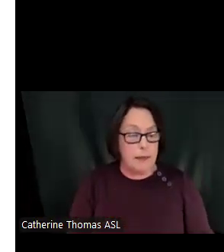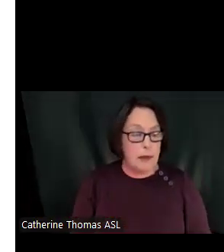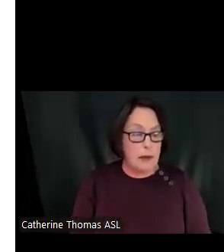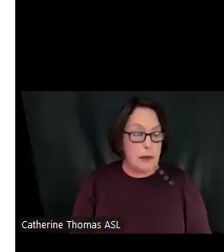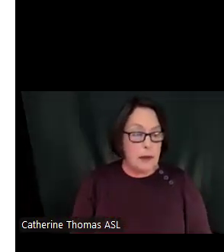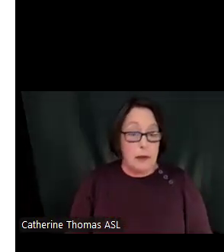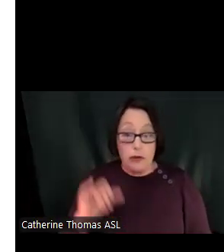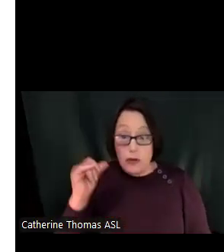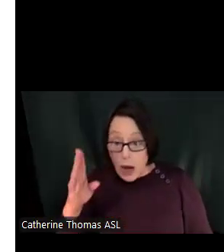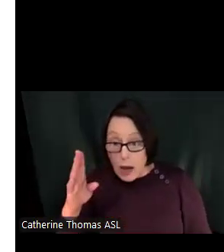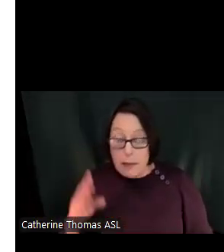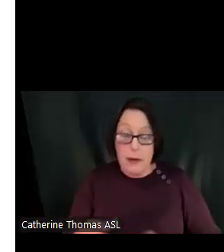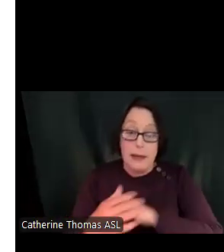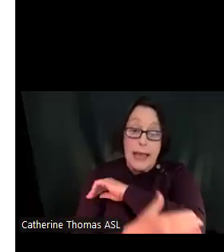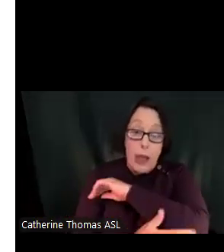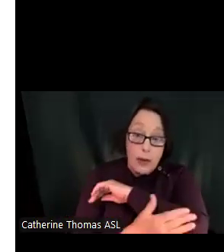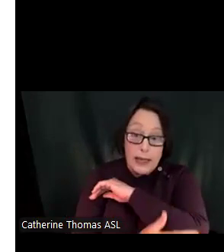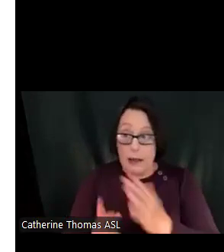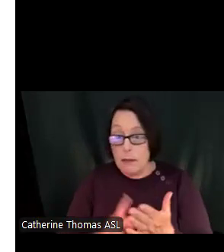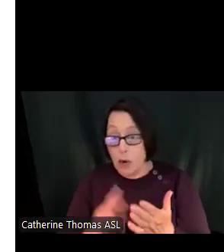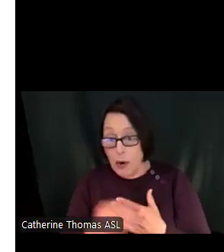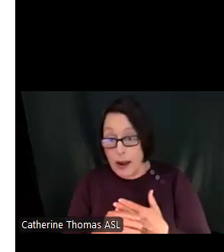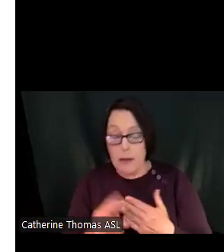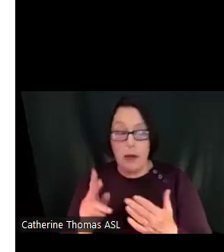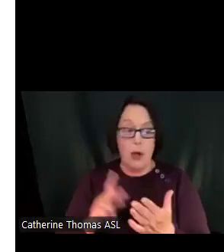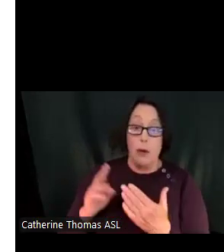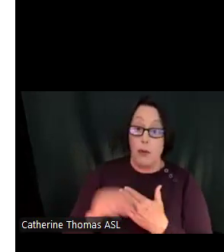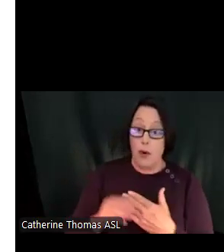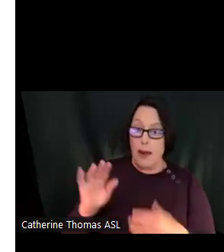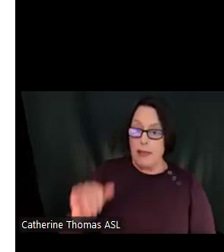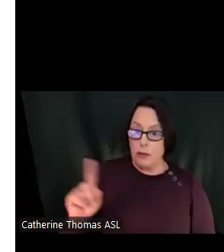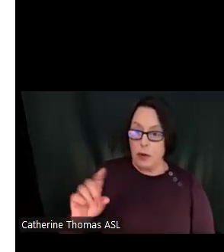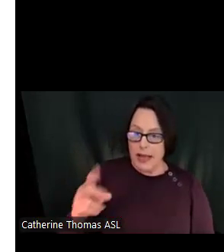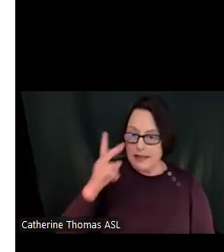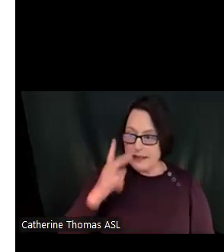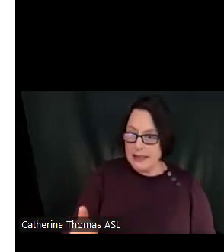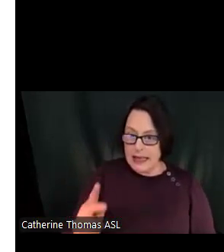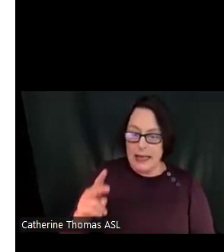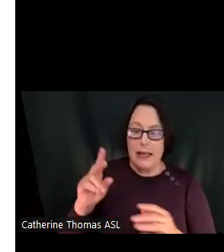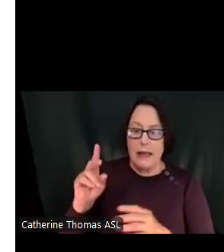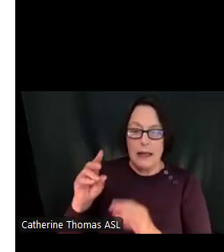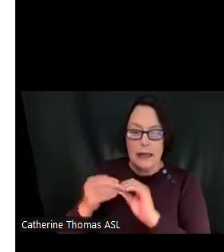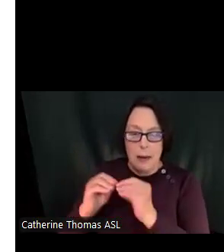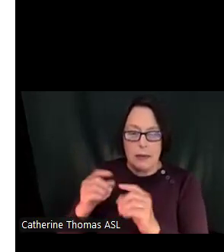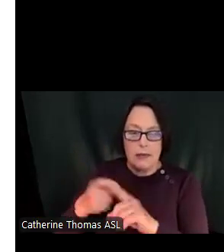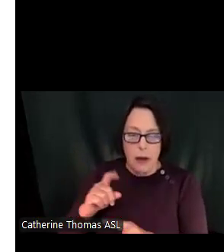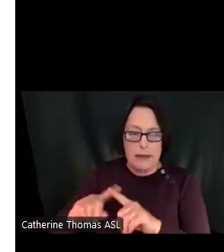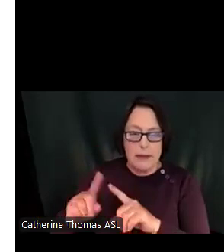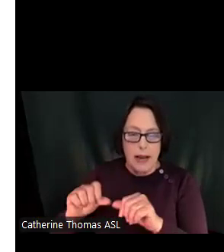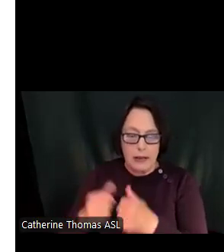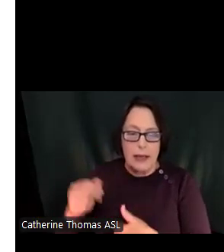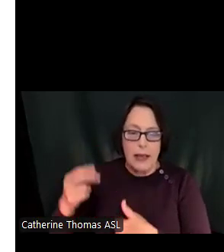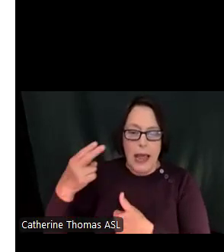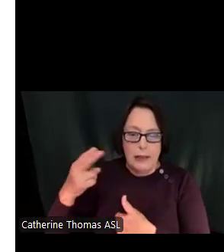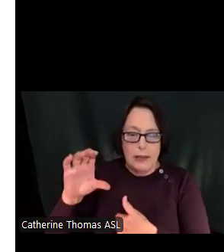job, county, and program. The program is where you can see the data is from the different agencies, HCA, DSHS,